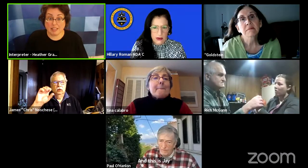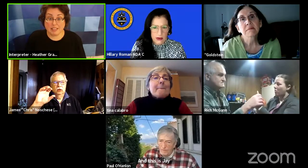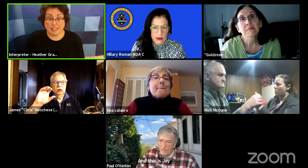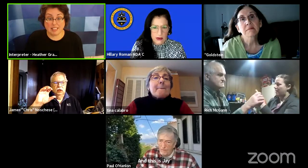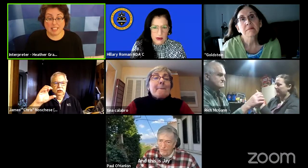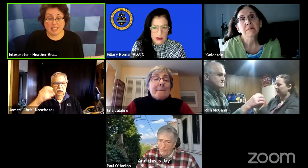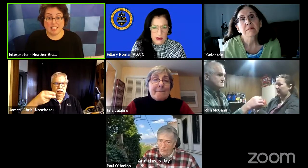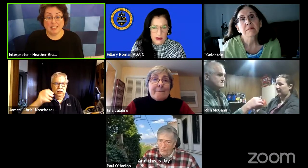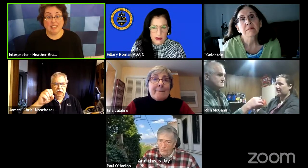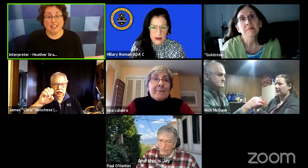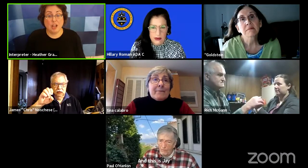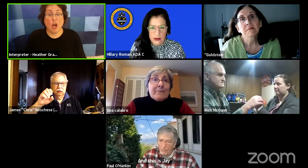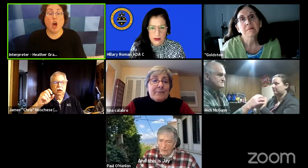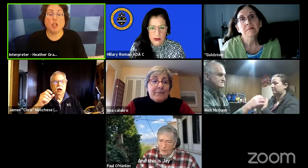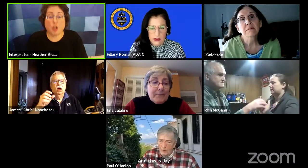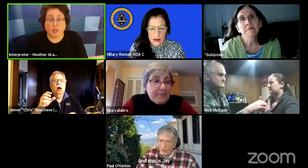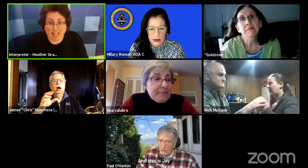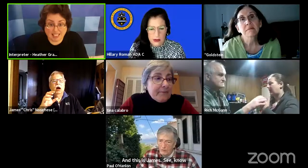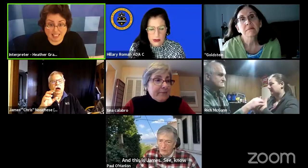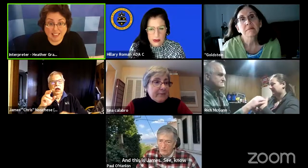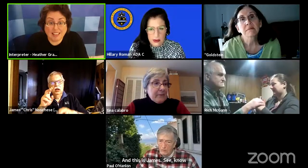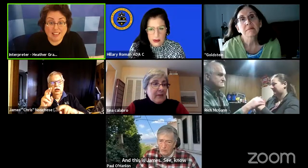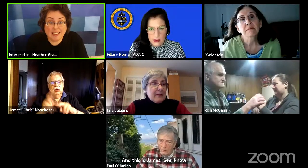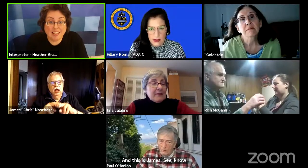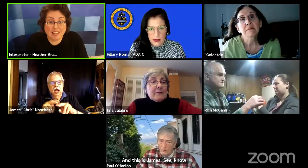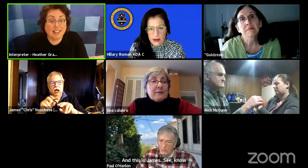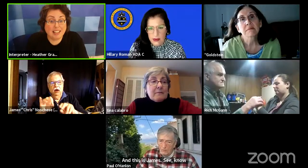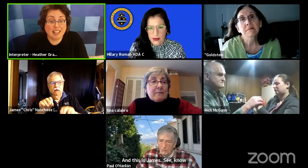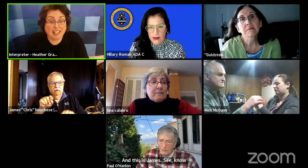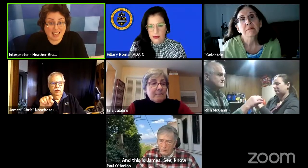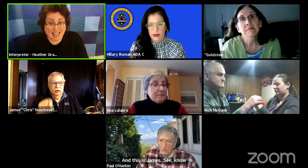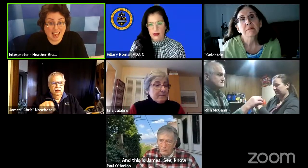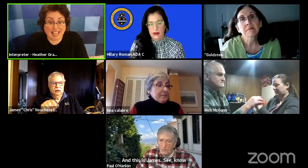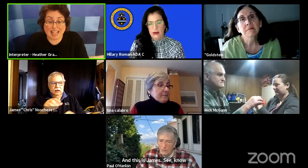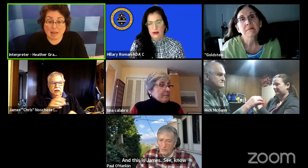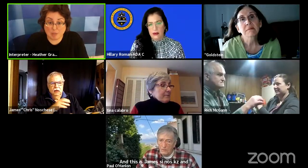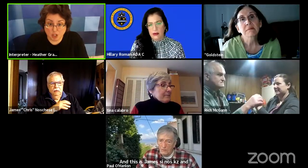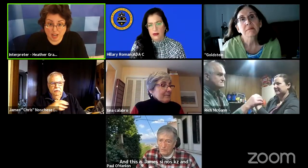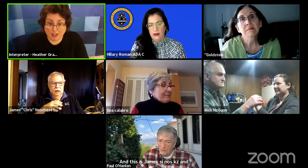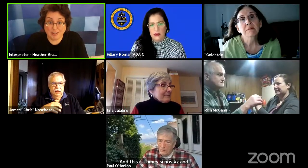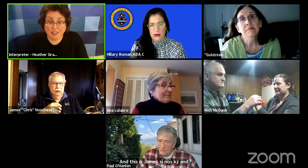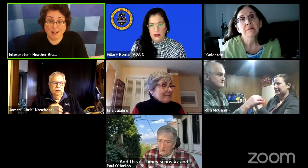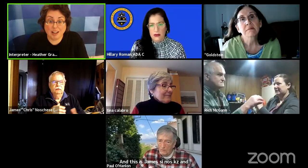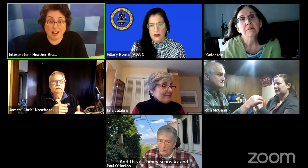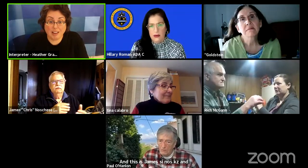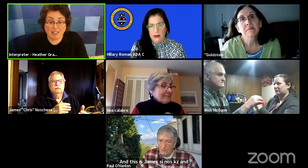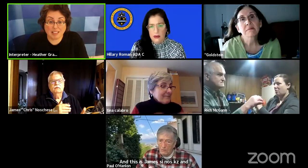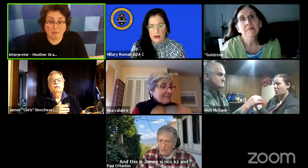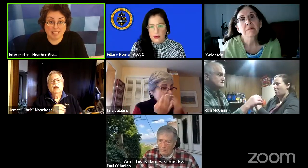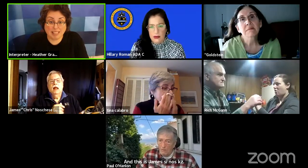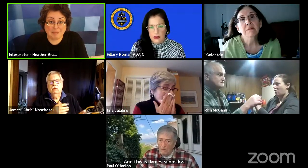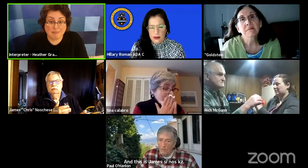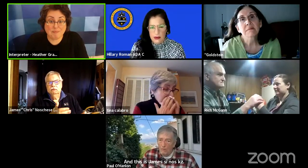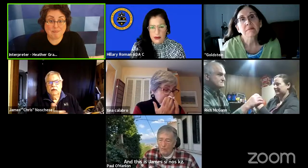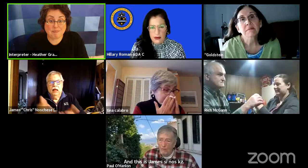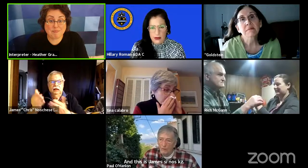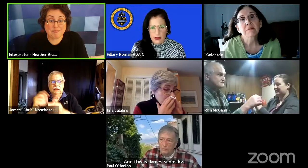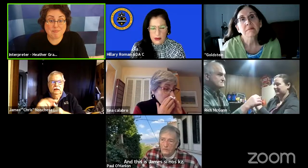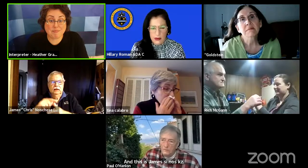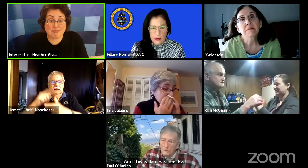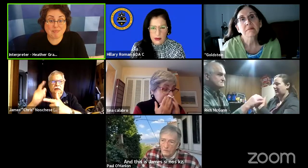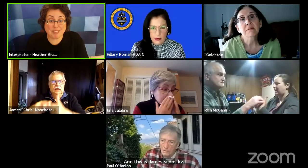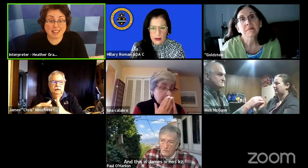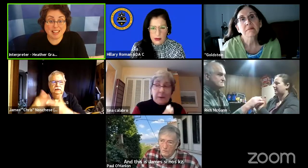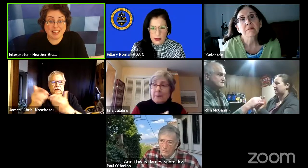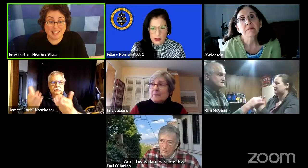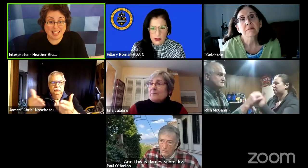James C. Noskezi, and I'm the chair of this committee.